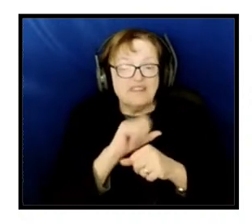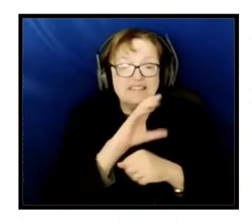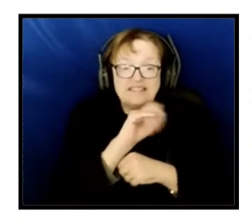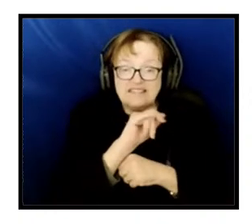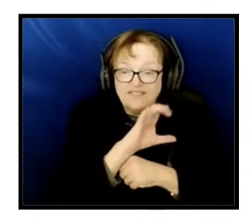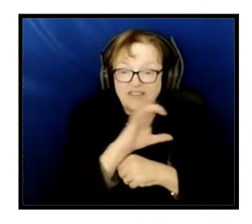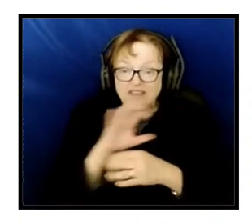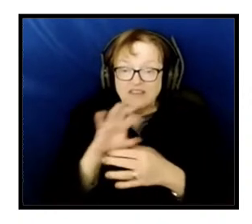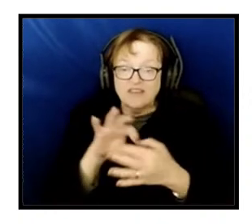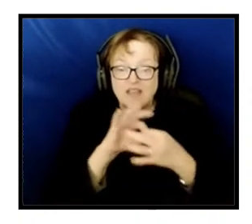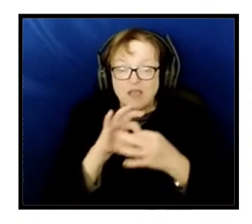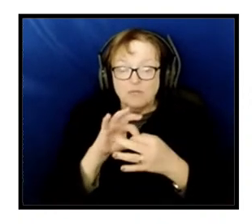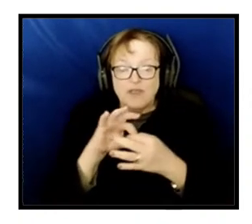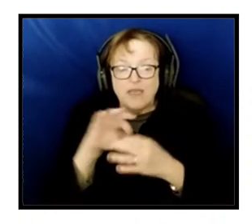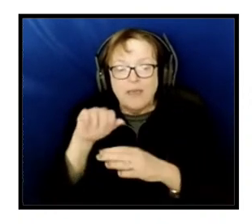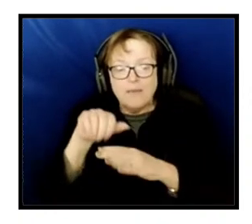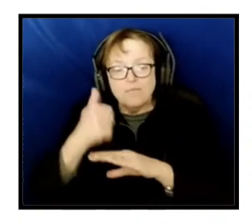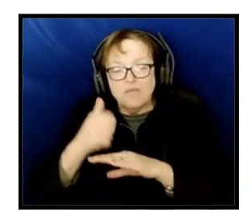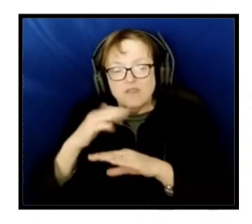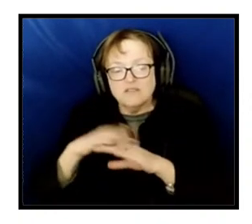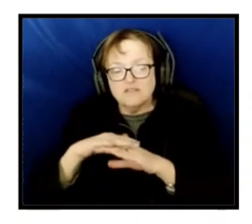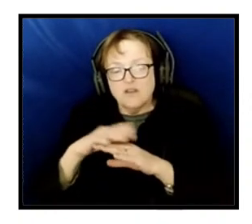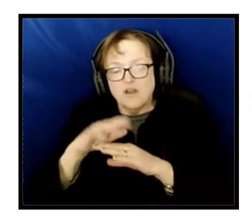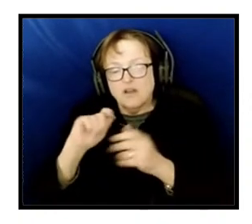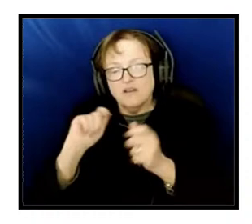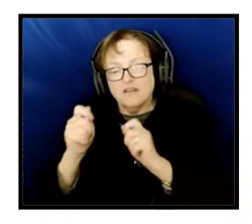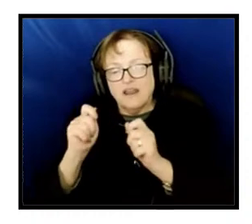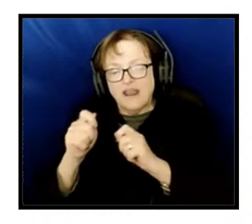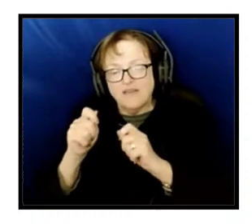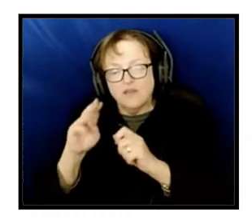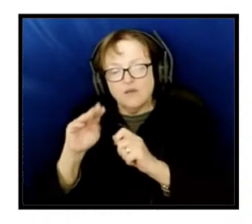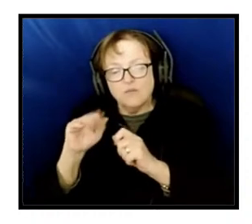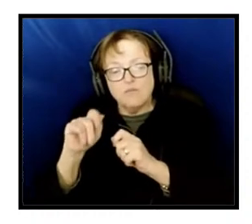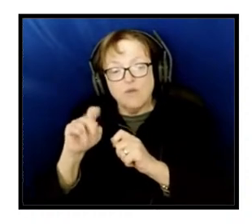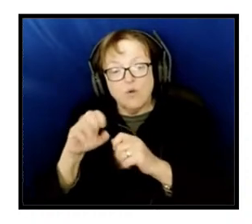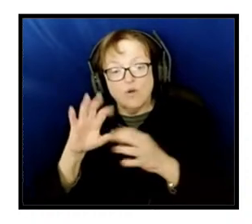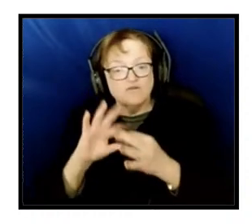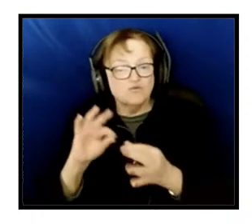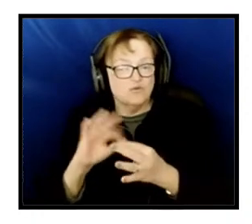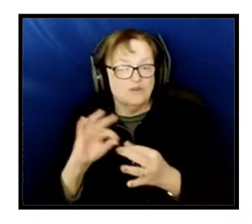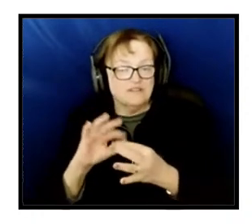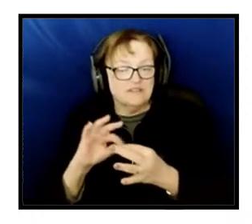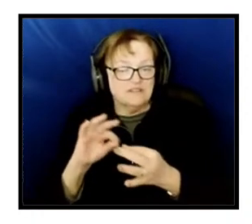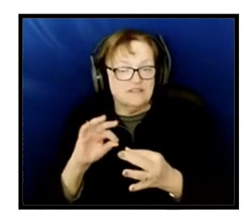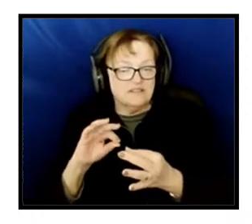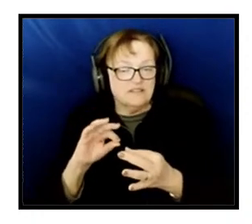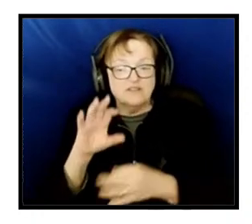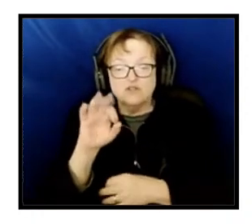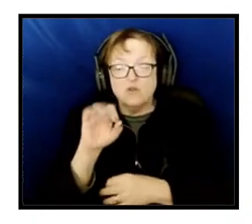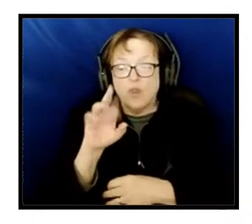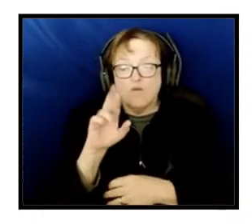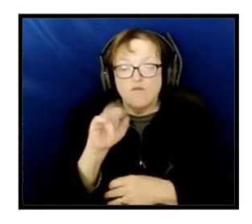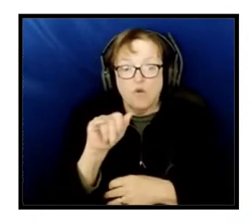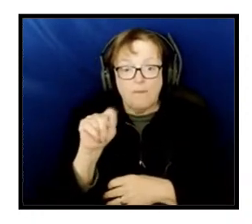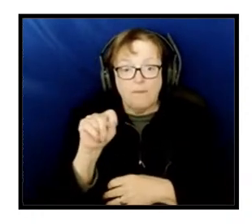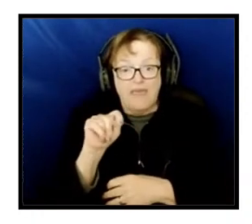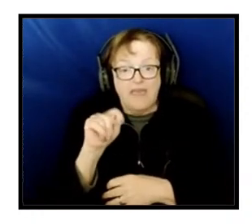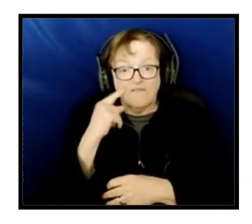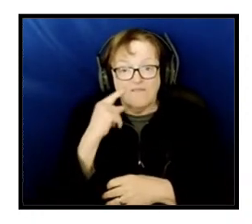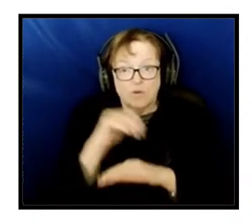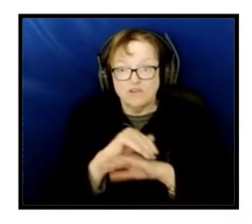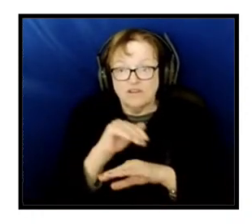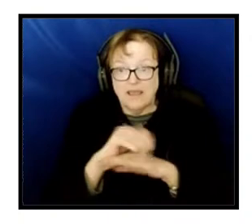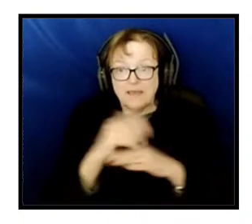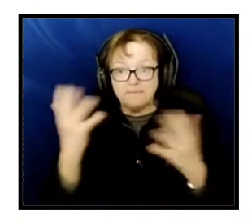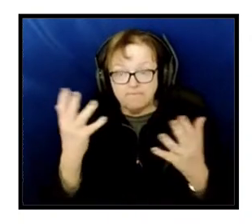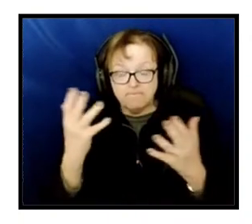and based in dynamic modes of storytelling. So the format for tonight is as follows. There